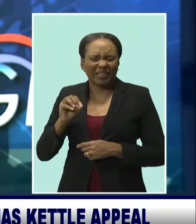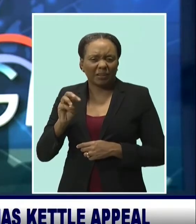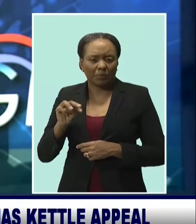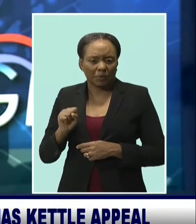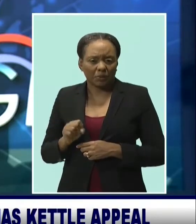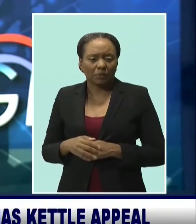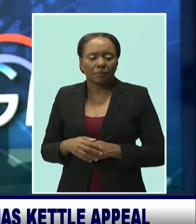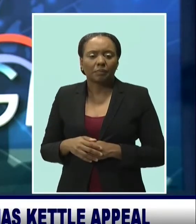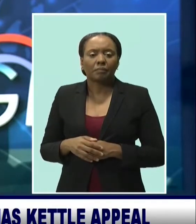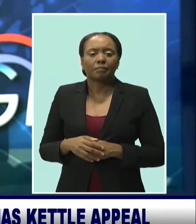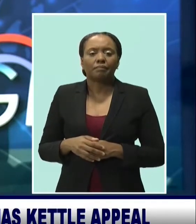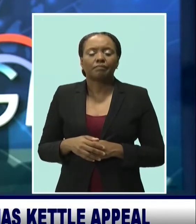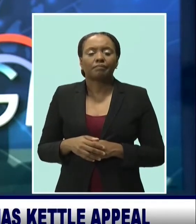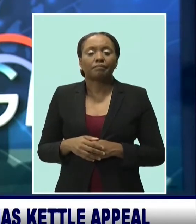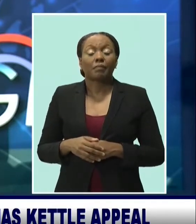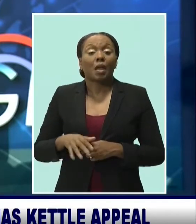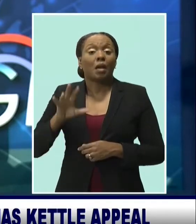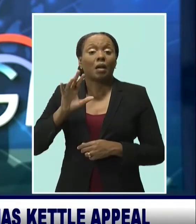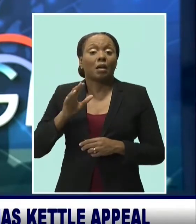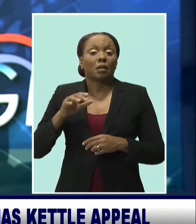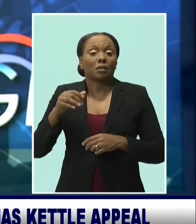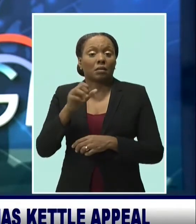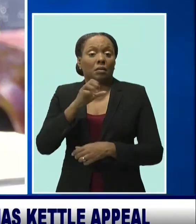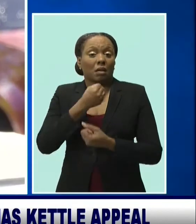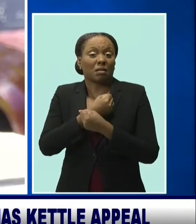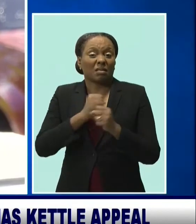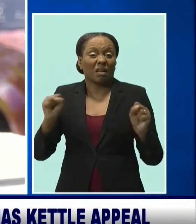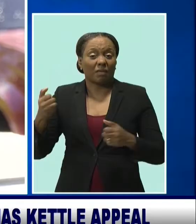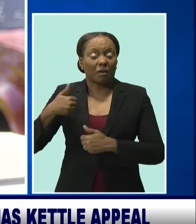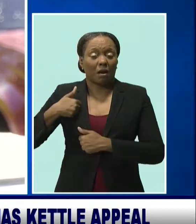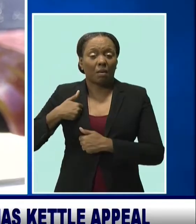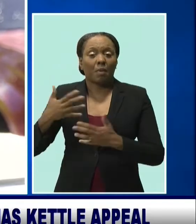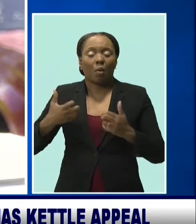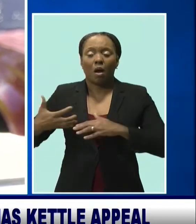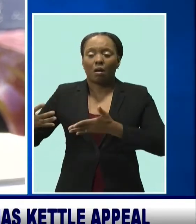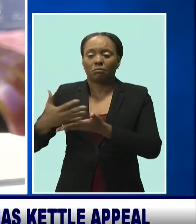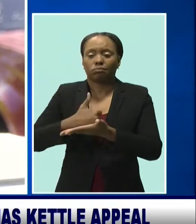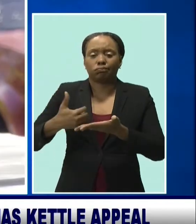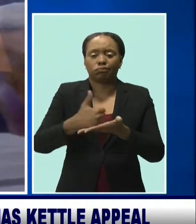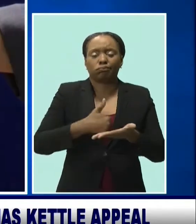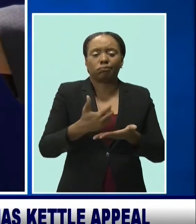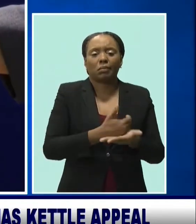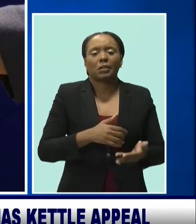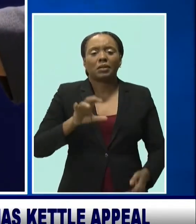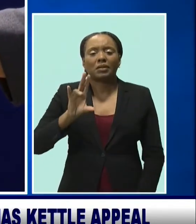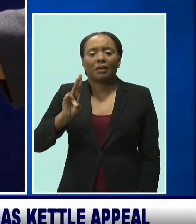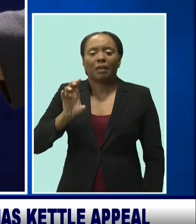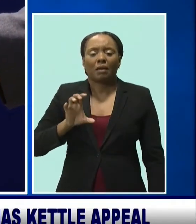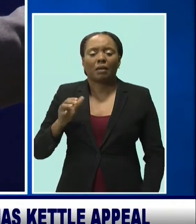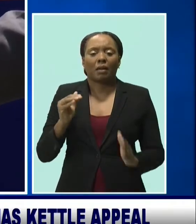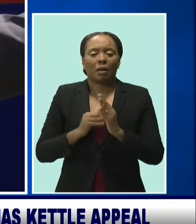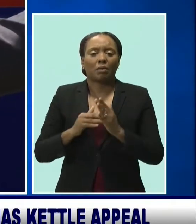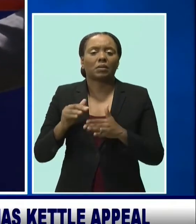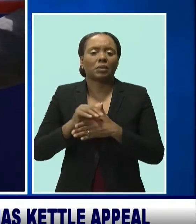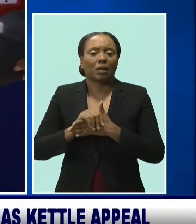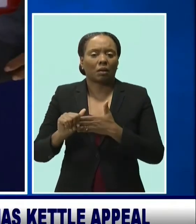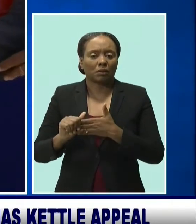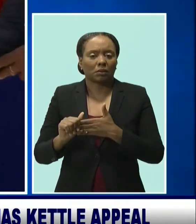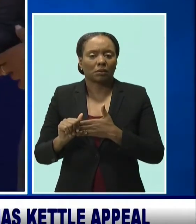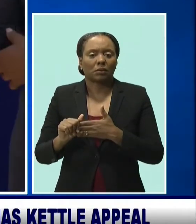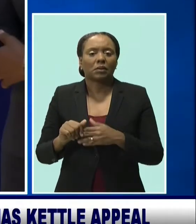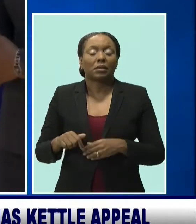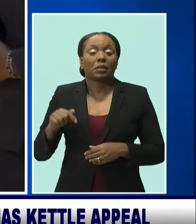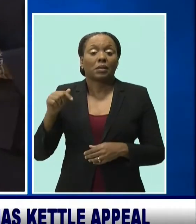$700,000. That's the target the Salvation Army has set for its Christmas Kettle Appeal this year. During the launch this morning in Heroes Square, the